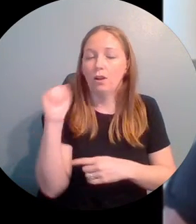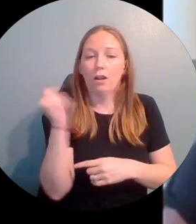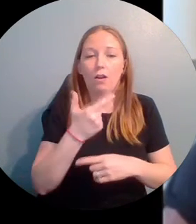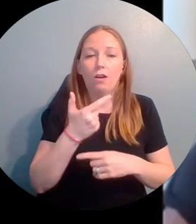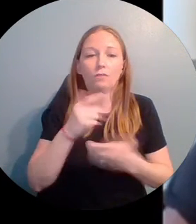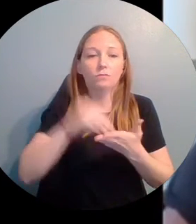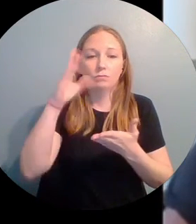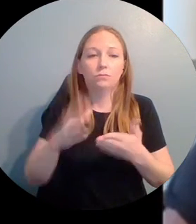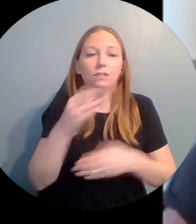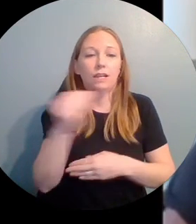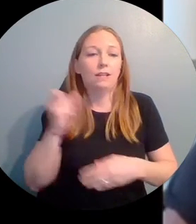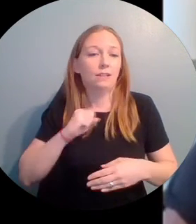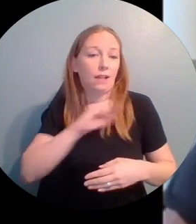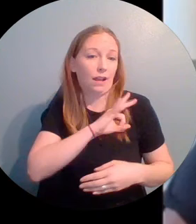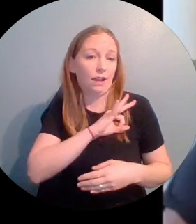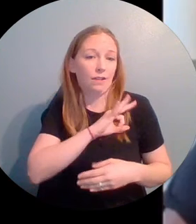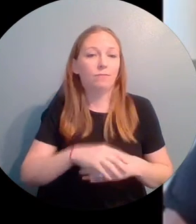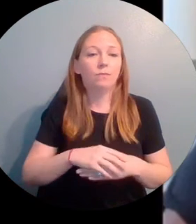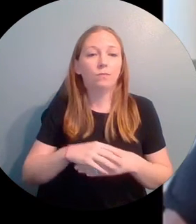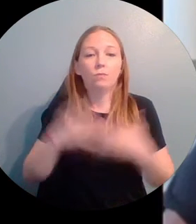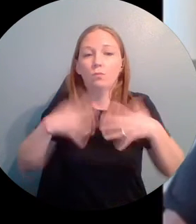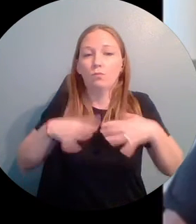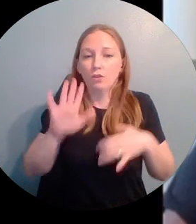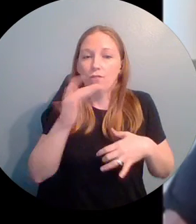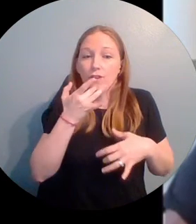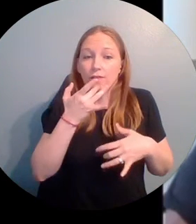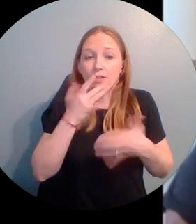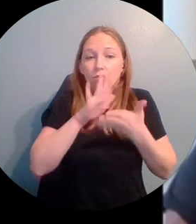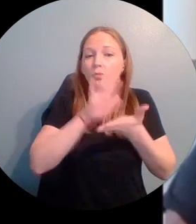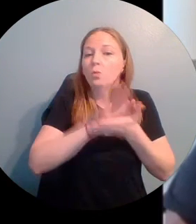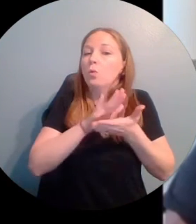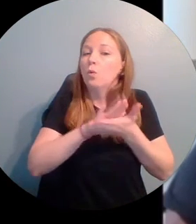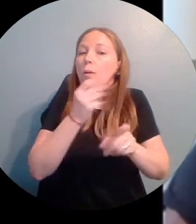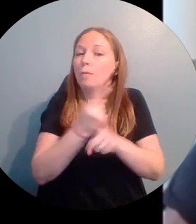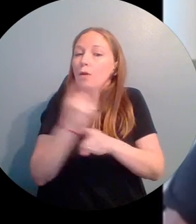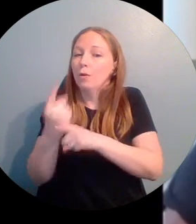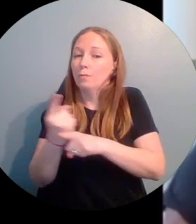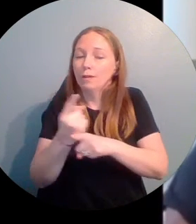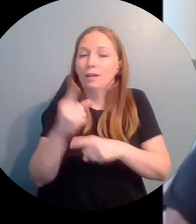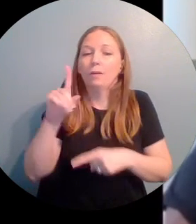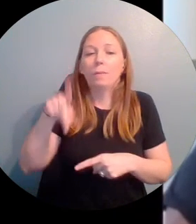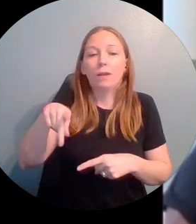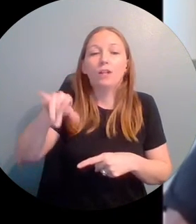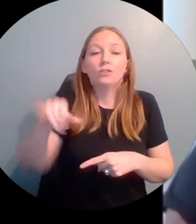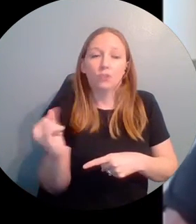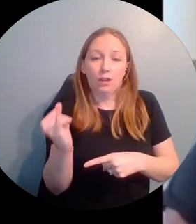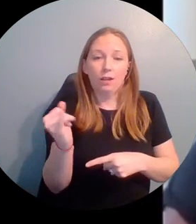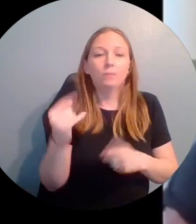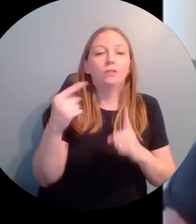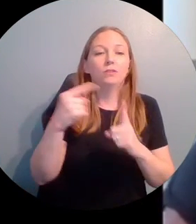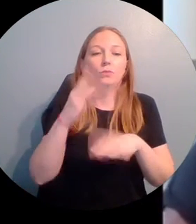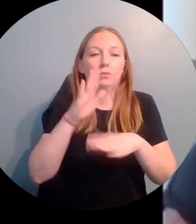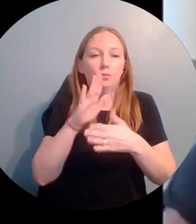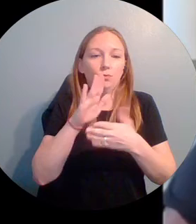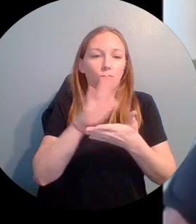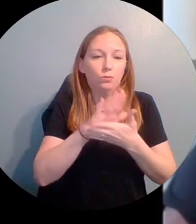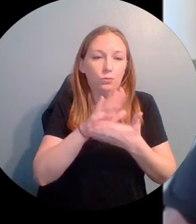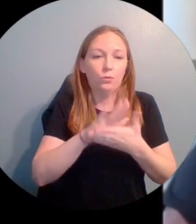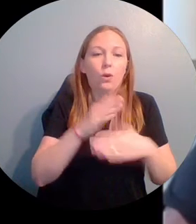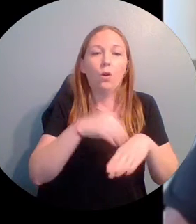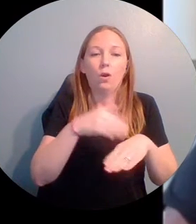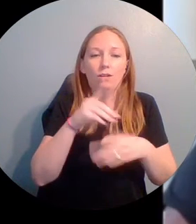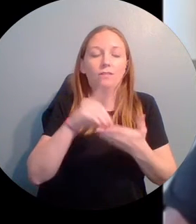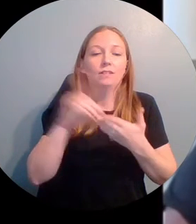Also on December 3rd, we will have our pancakes and pajamas drive-through dinner. It will begin